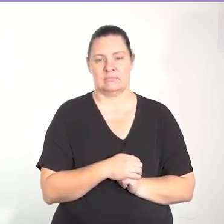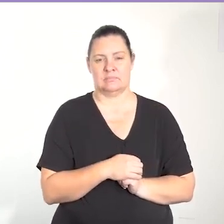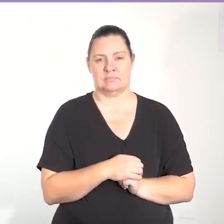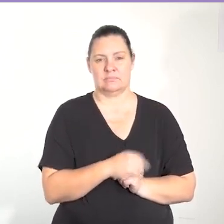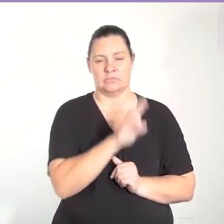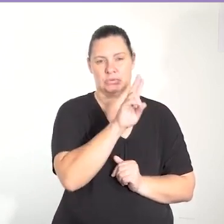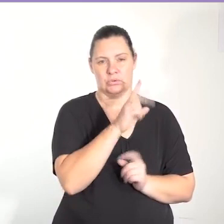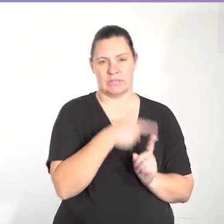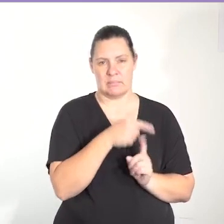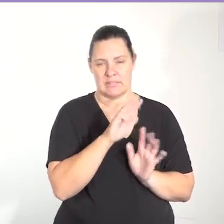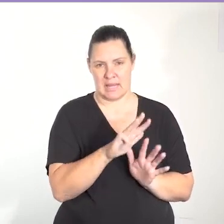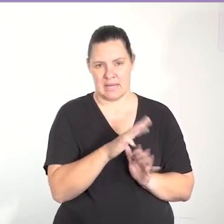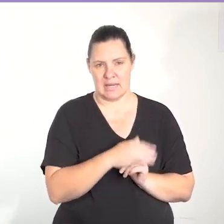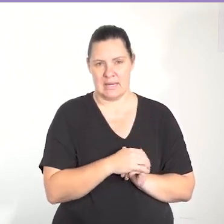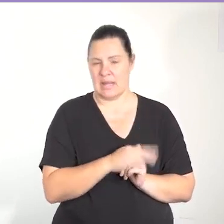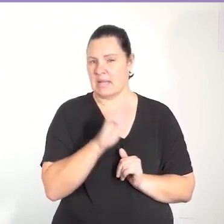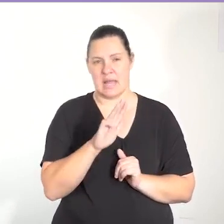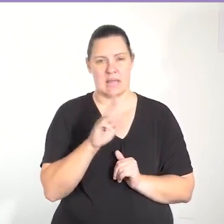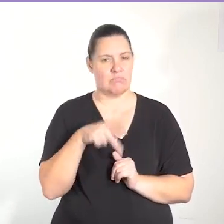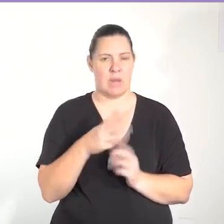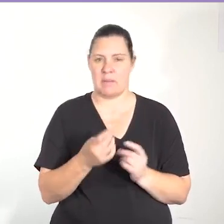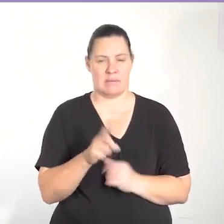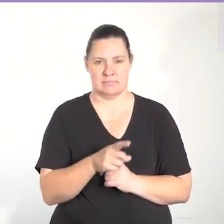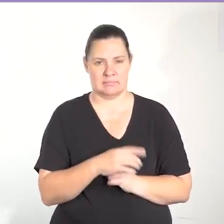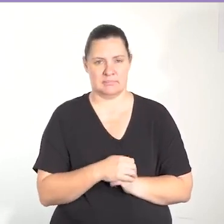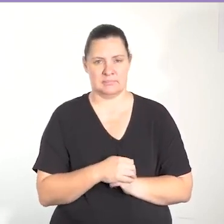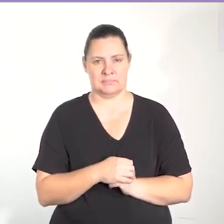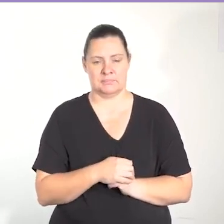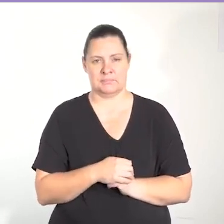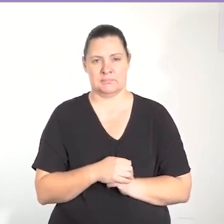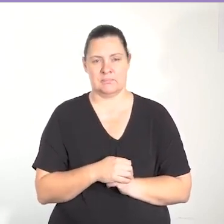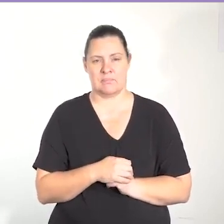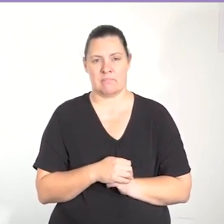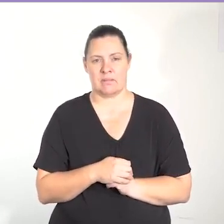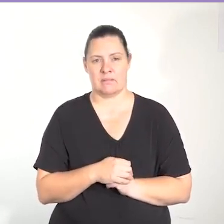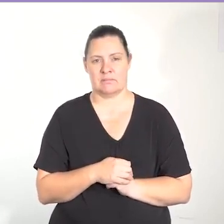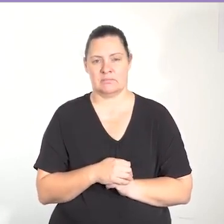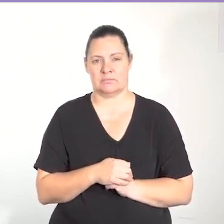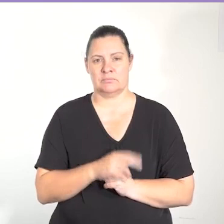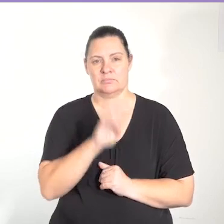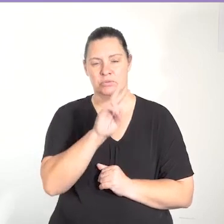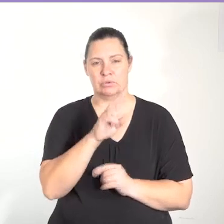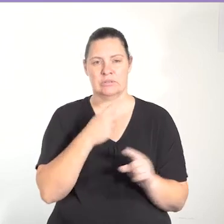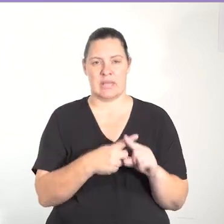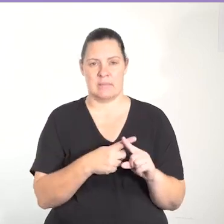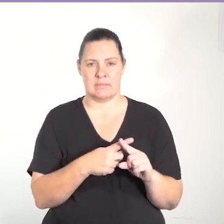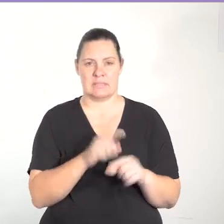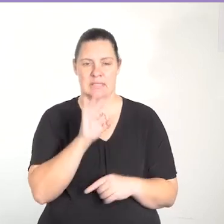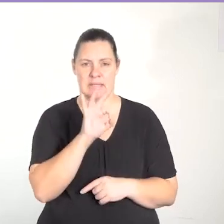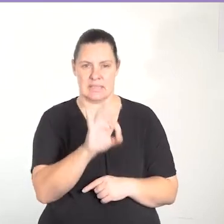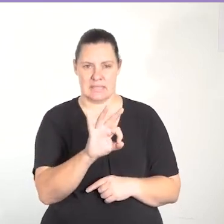18 is 2 times 9. But 9 is not a prime number. So we are going to write that as 2